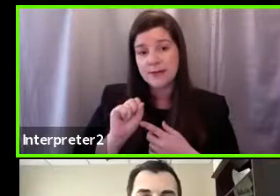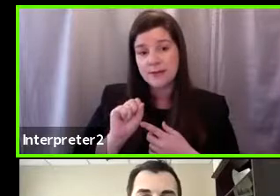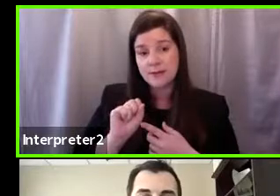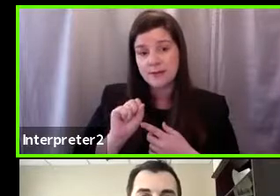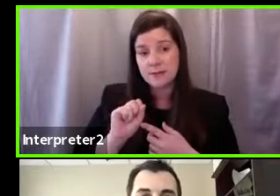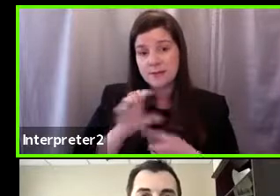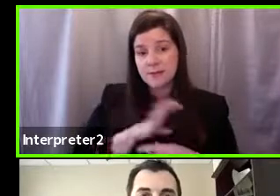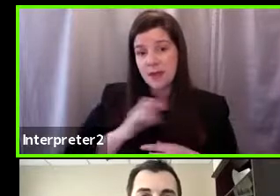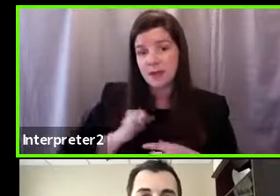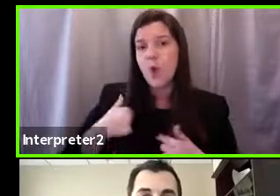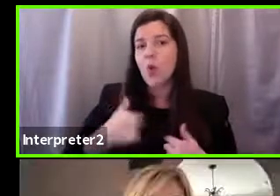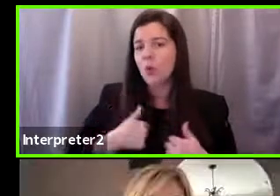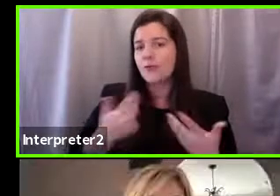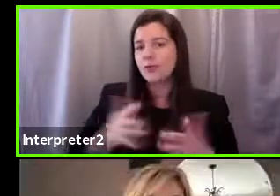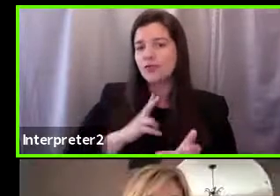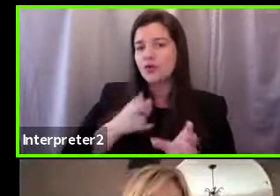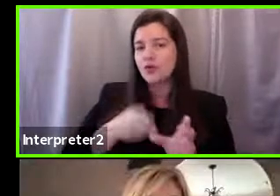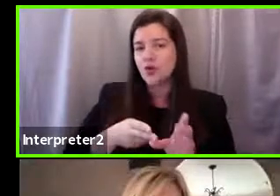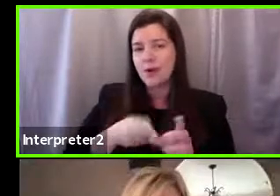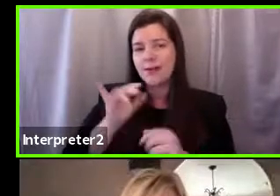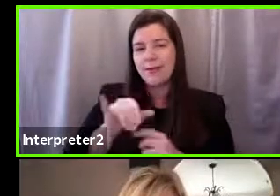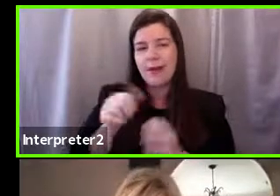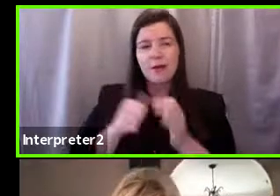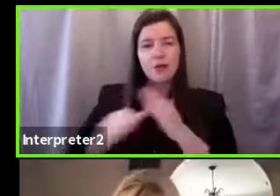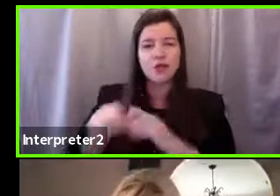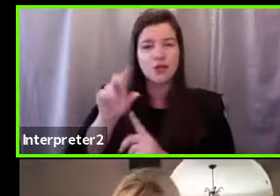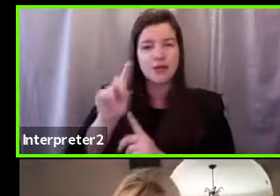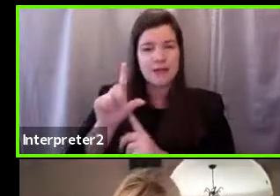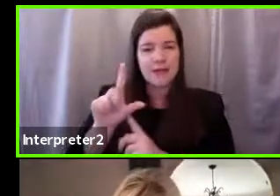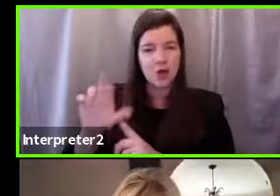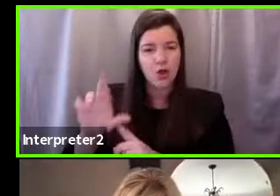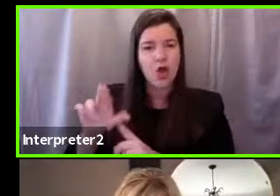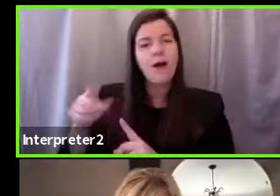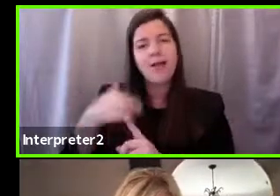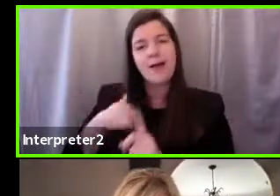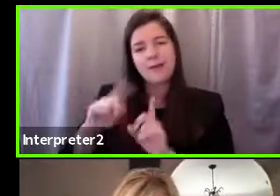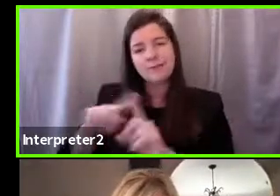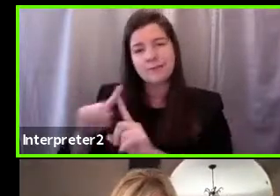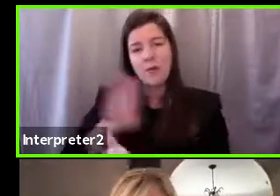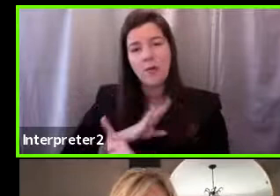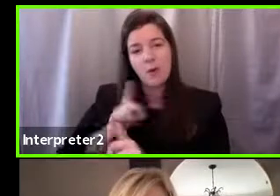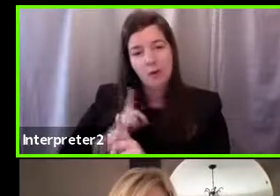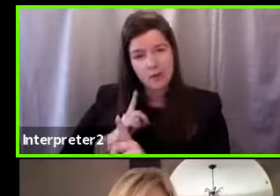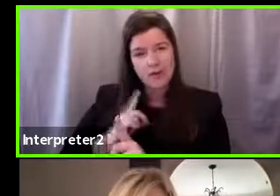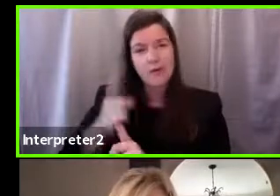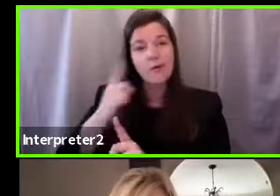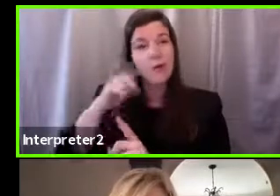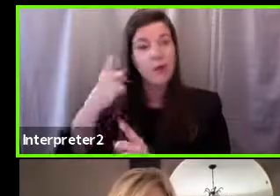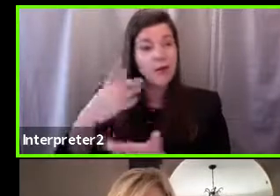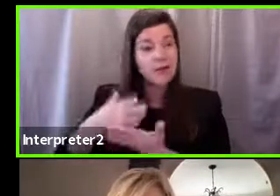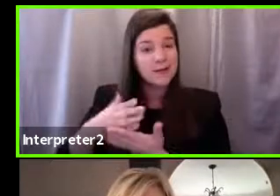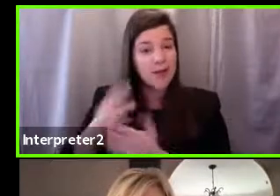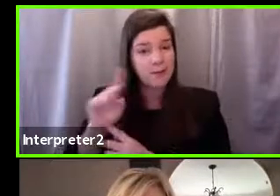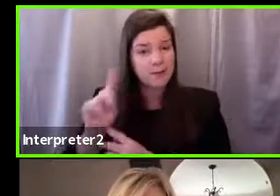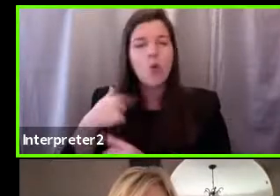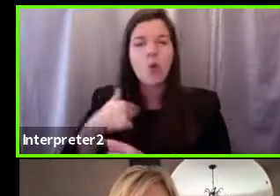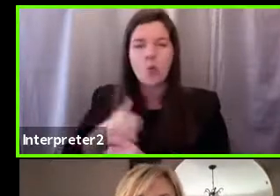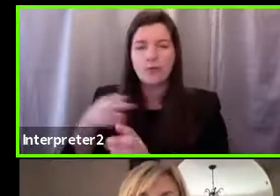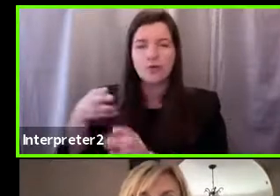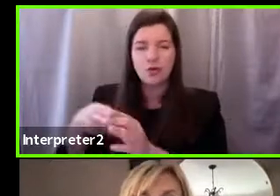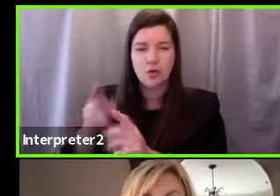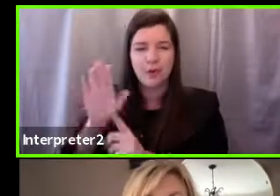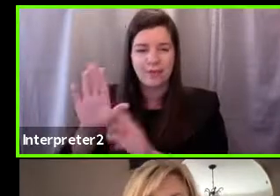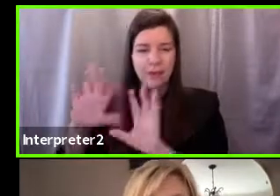licensing system that he referenced with DLLR and their various boards and commissions for One Stop Maryland. And as of next